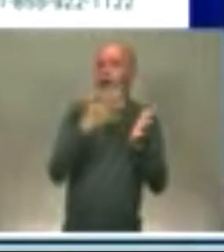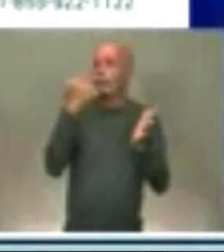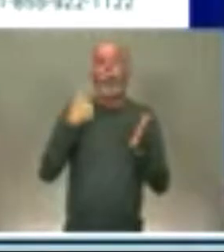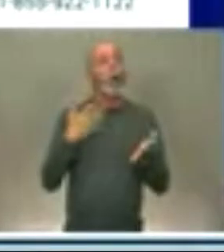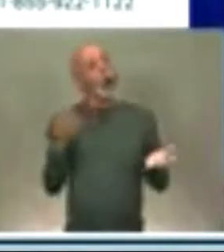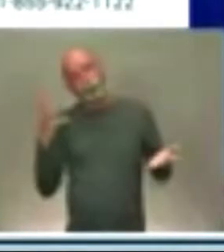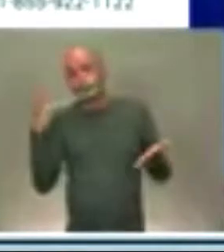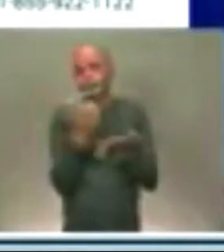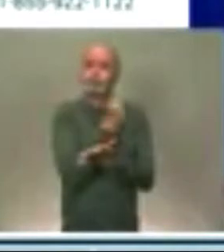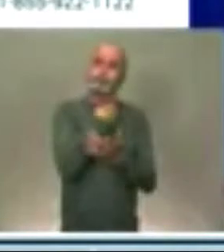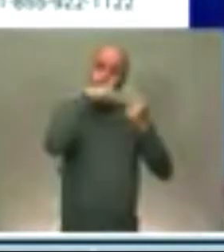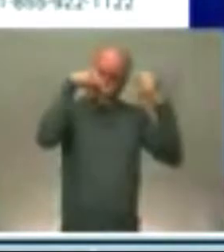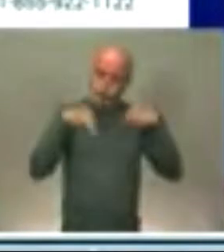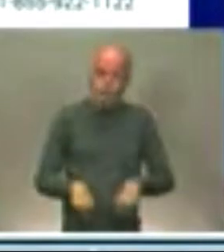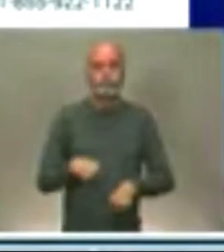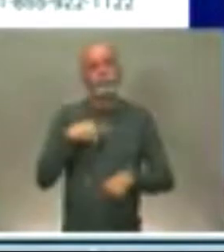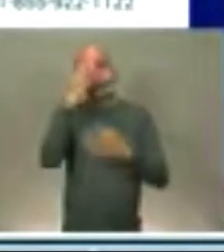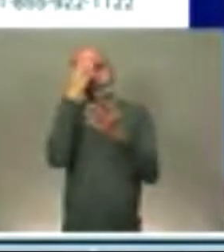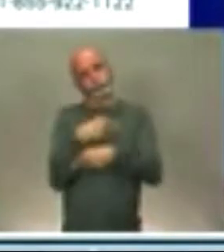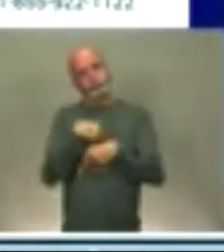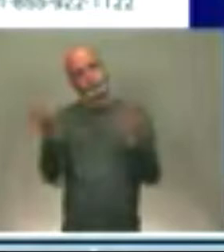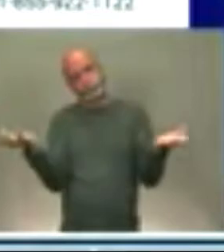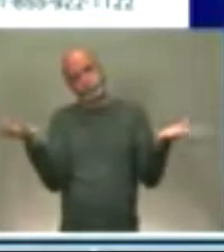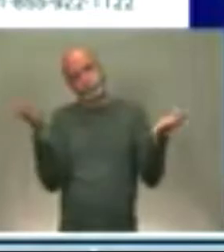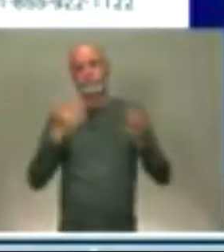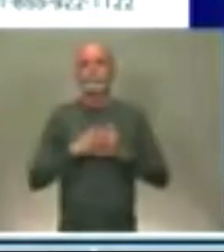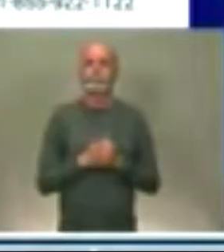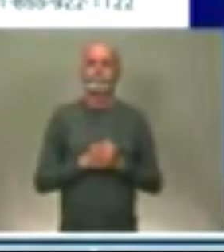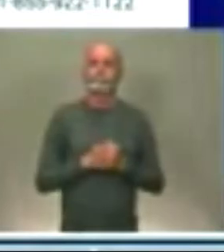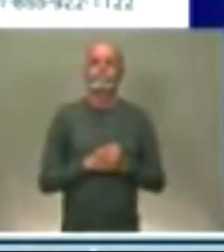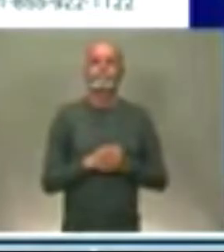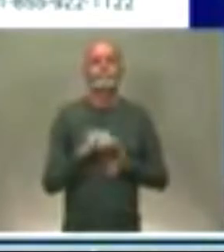Nova Scotians. Mr. Houston,